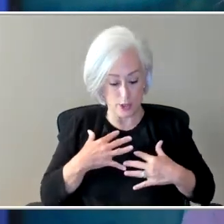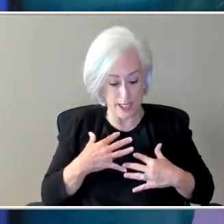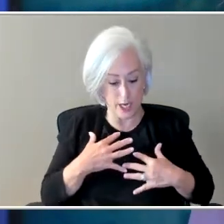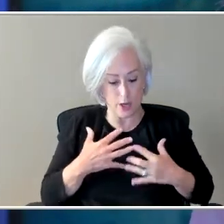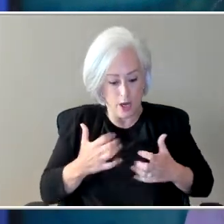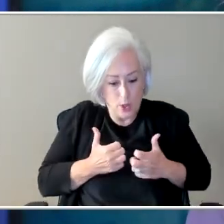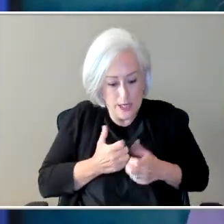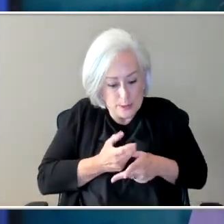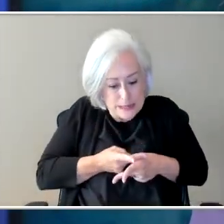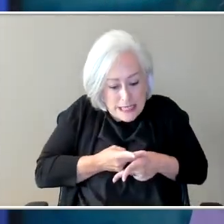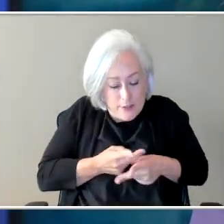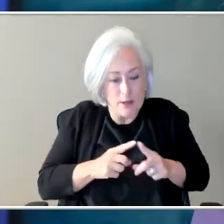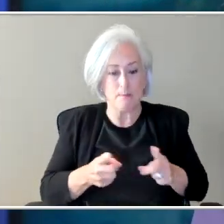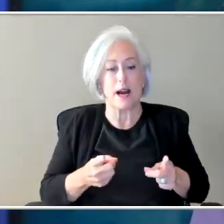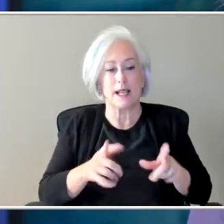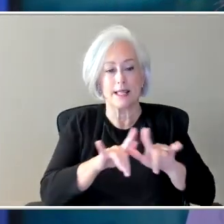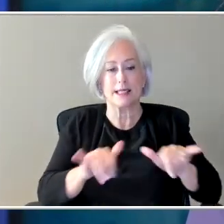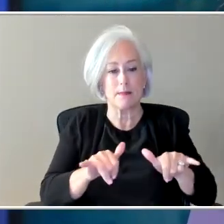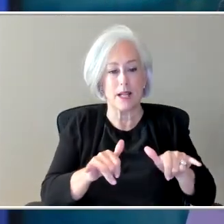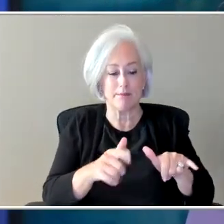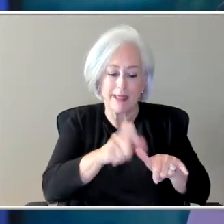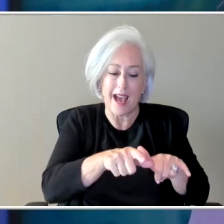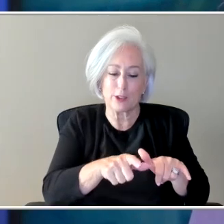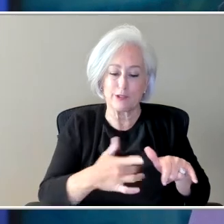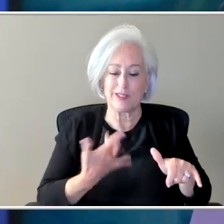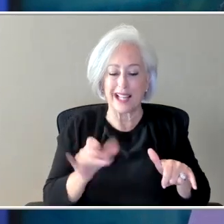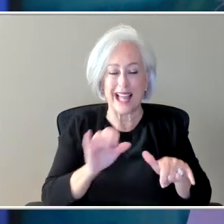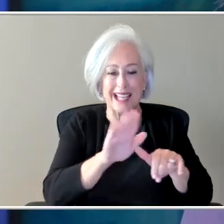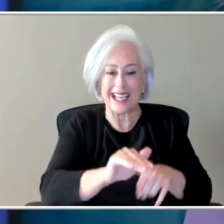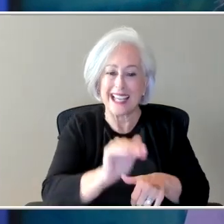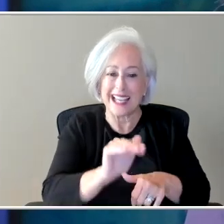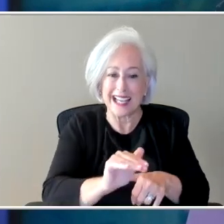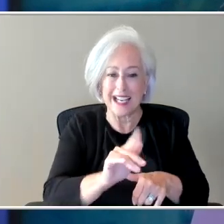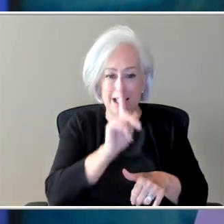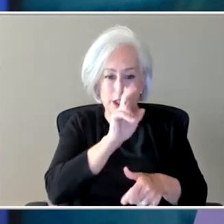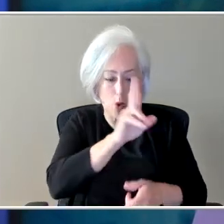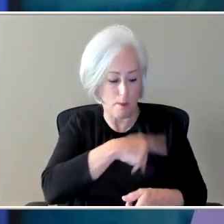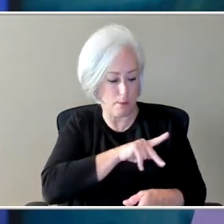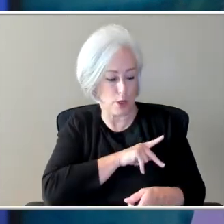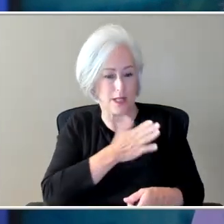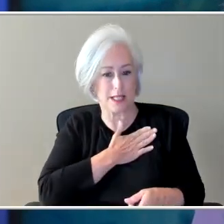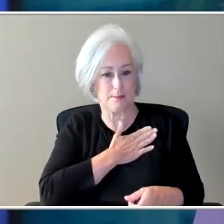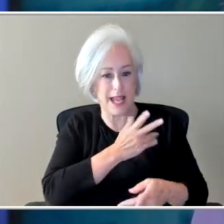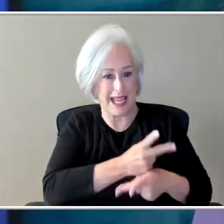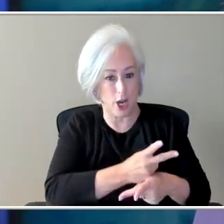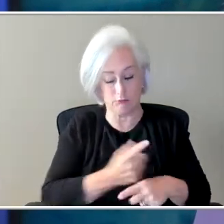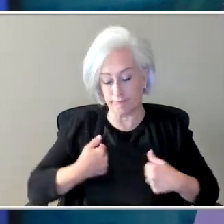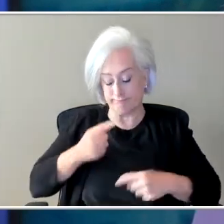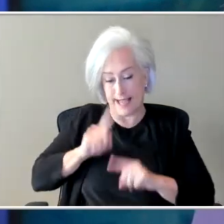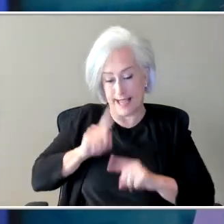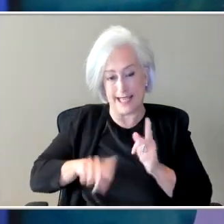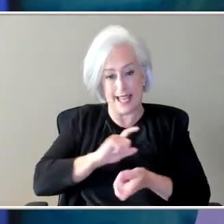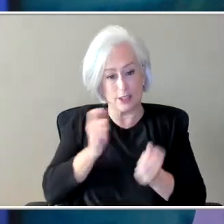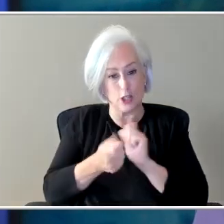kids. And so I think it's one way for me just to be able to, like I said, personalize my care. I can't change the diagnosis, but if I can make an impact because they